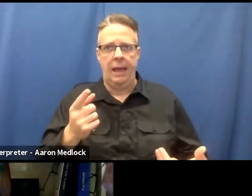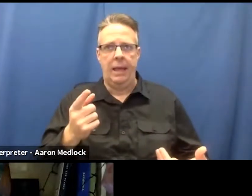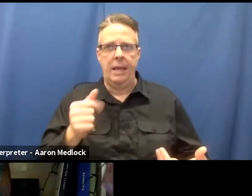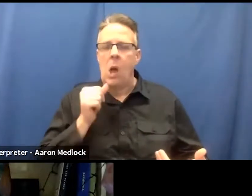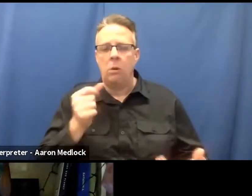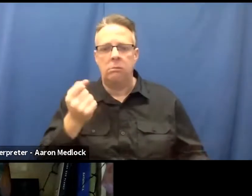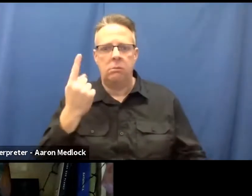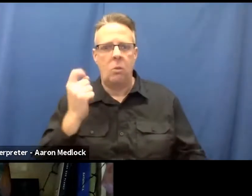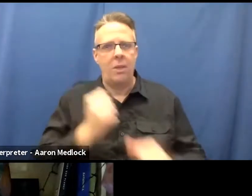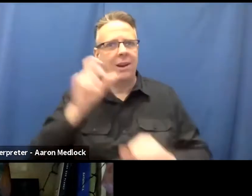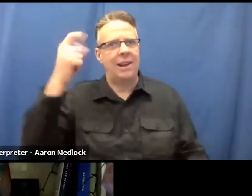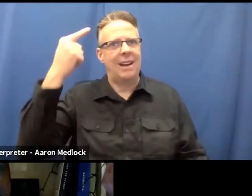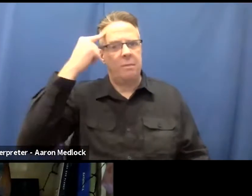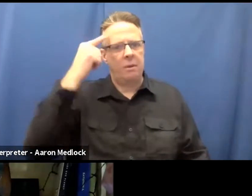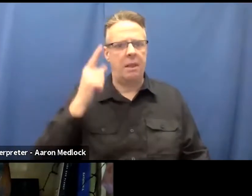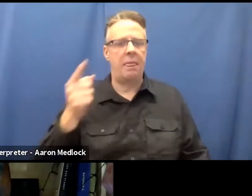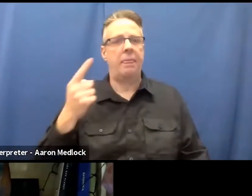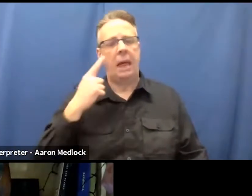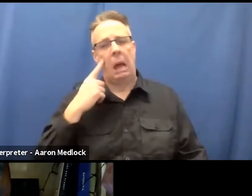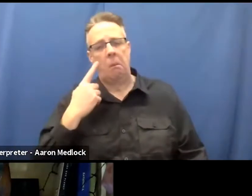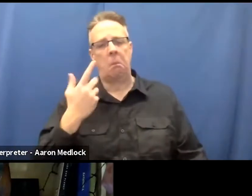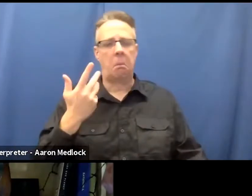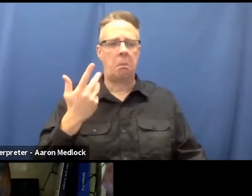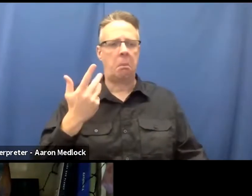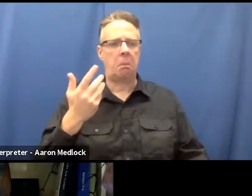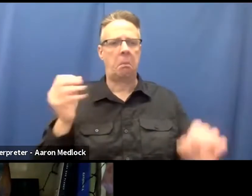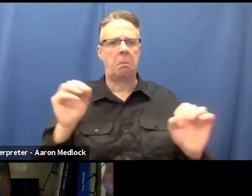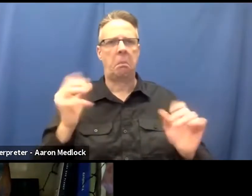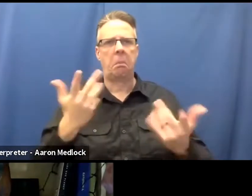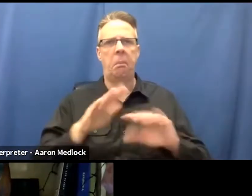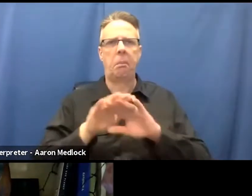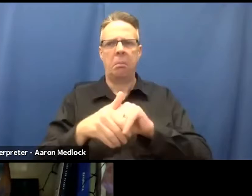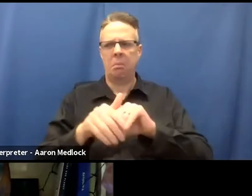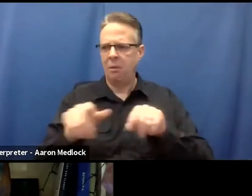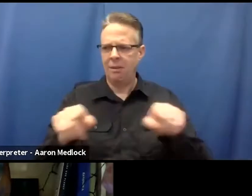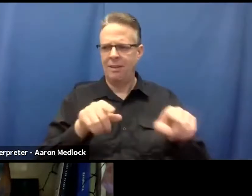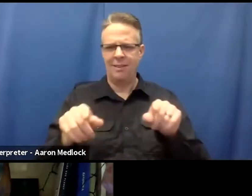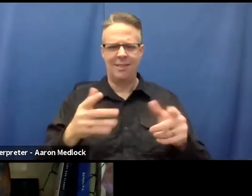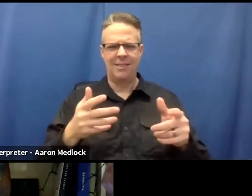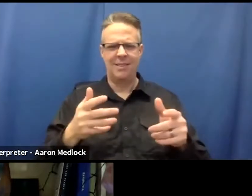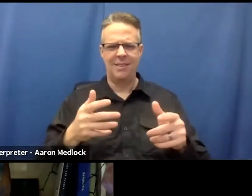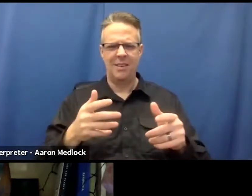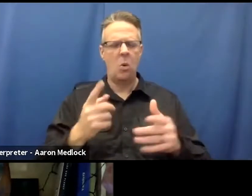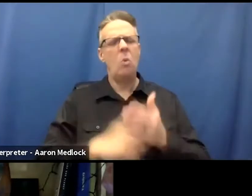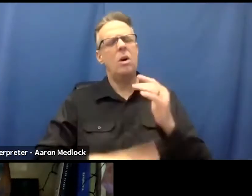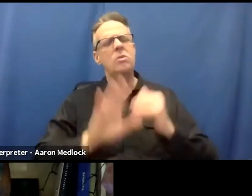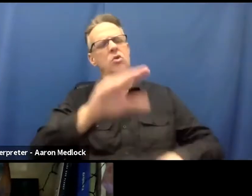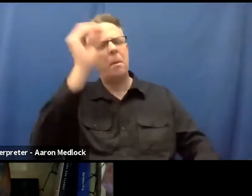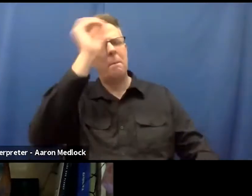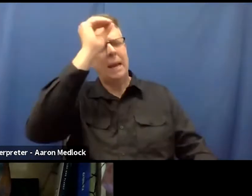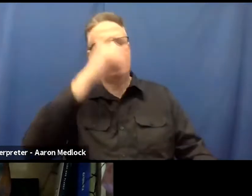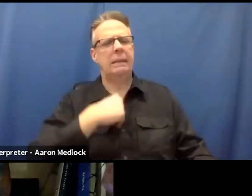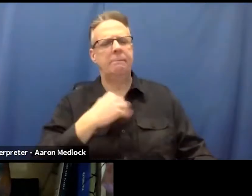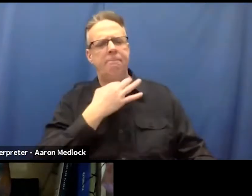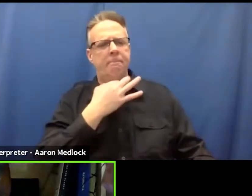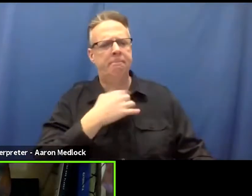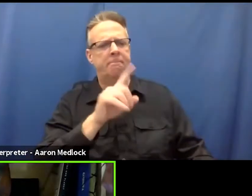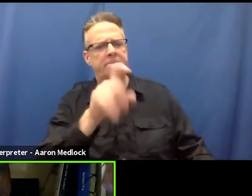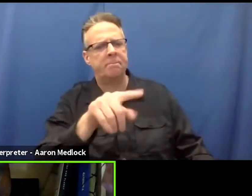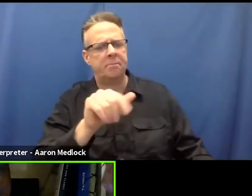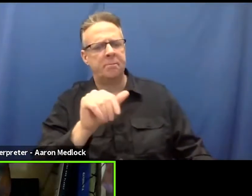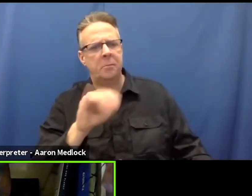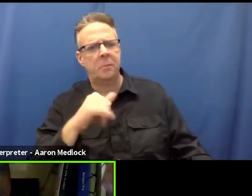resonating with government. They don't seem to see the hypocrisy in that. What are your thoughts around that?